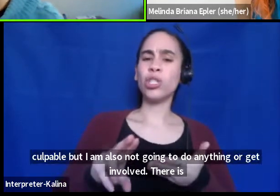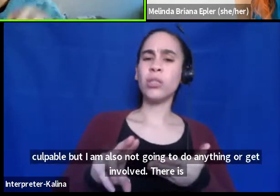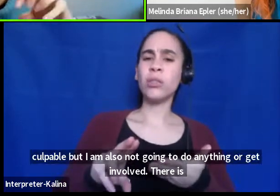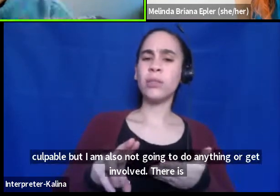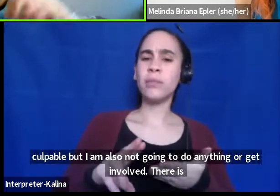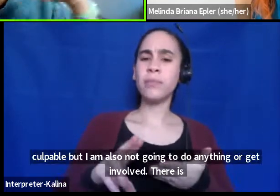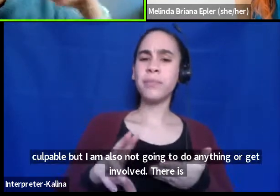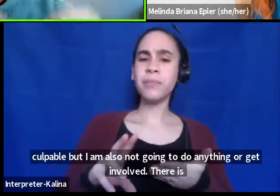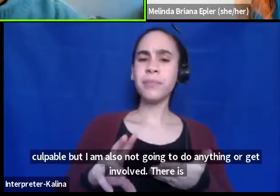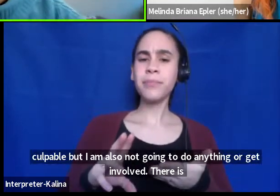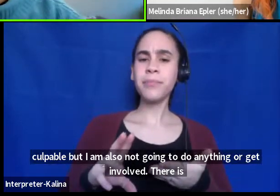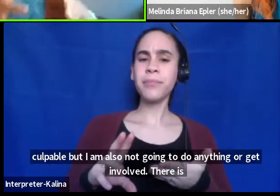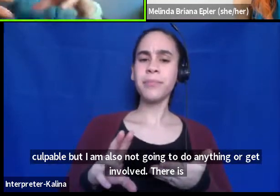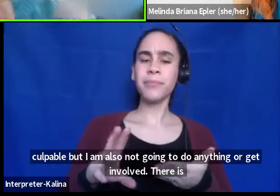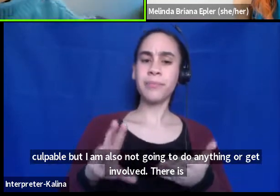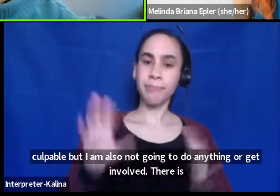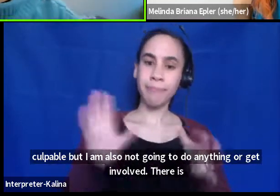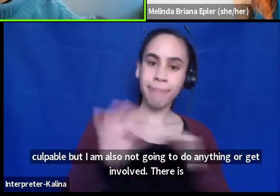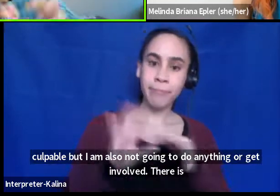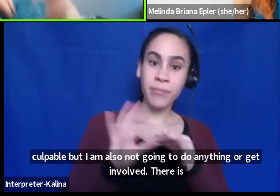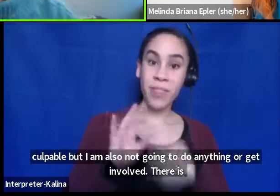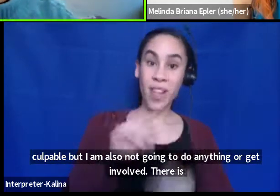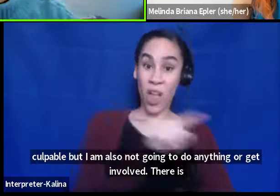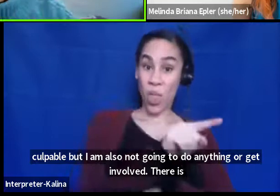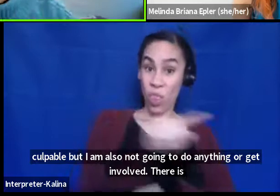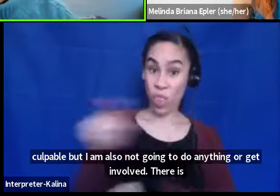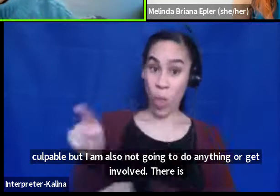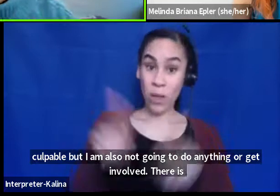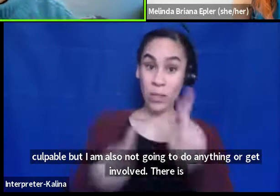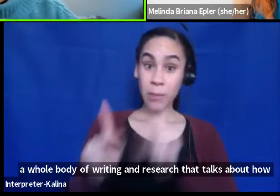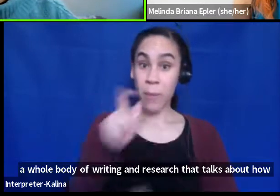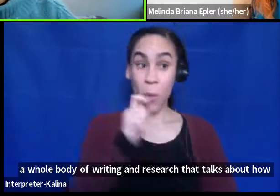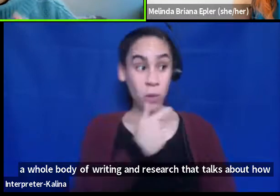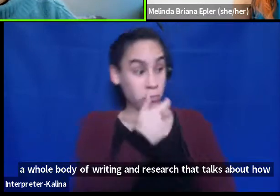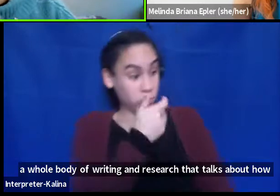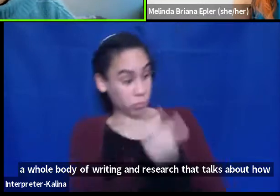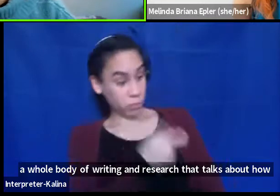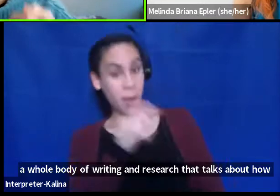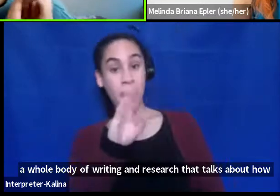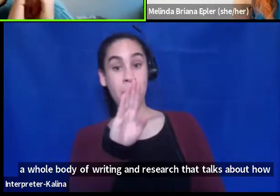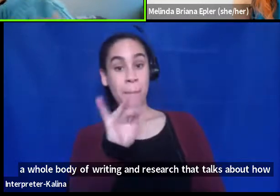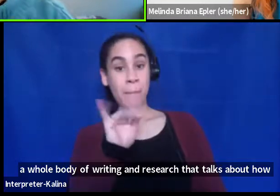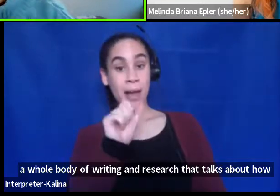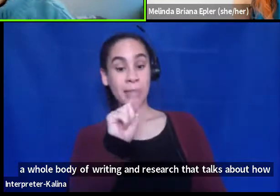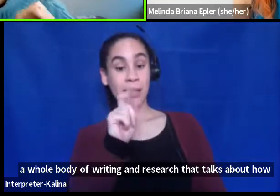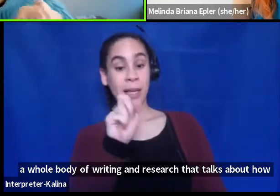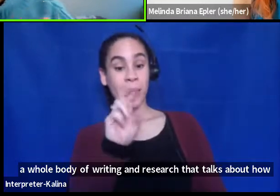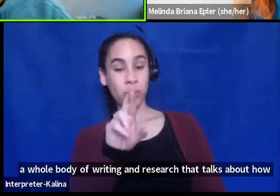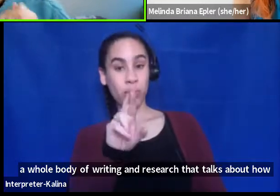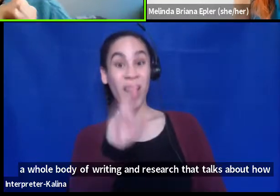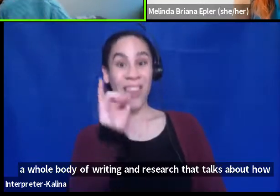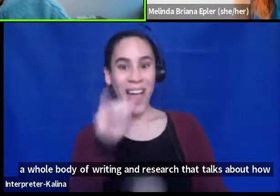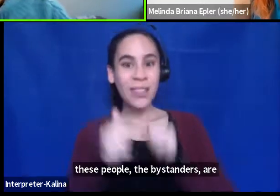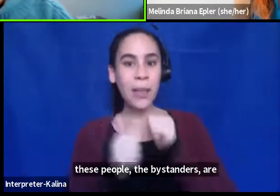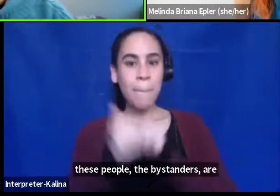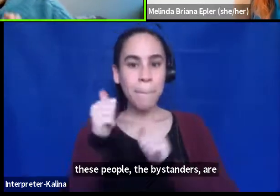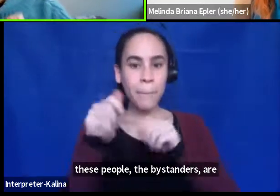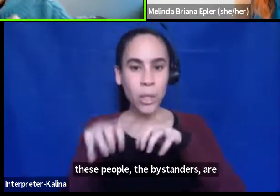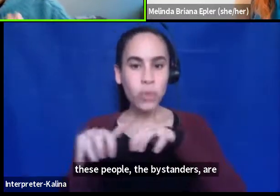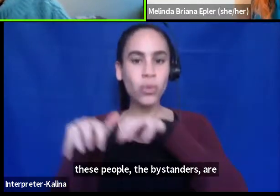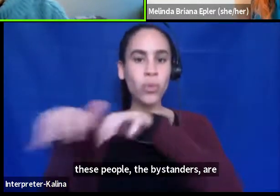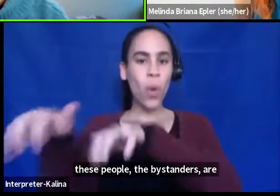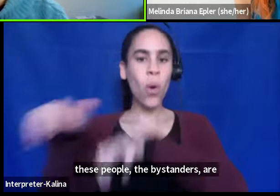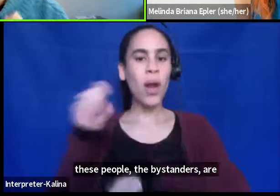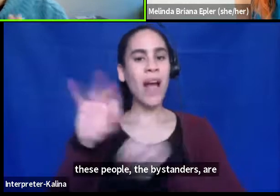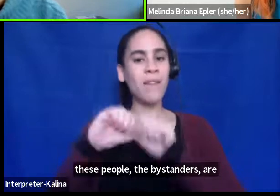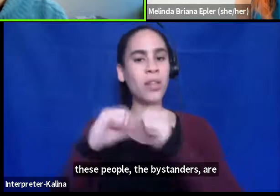like those people, the bystanders, are actually the ones who tend to make up the majority of the social collective, and who